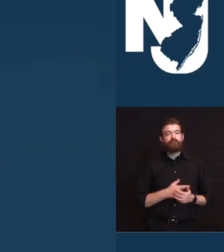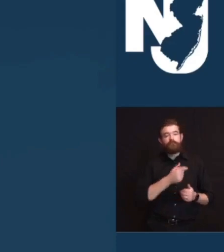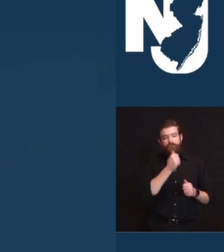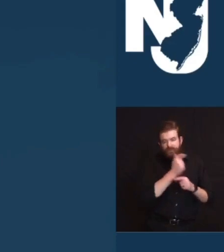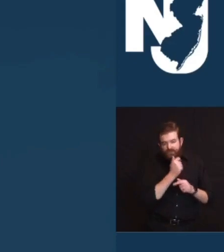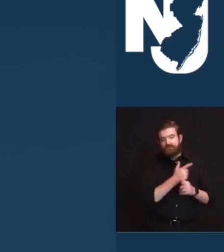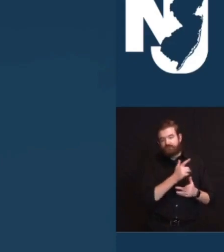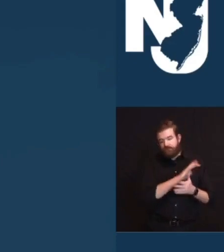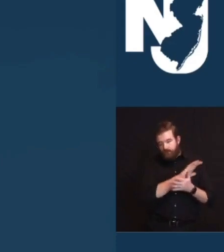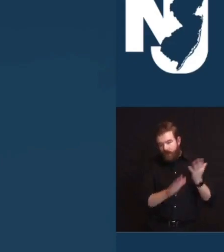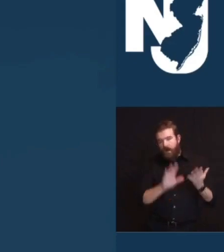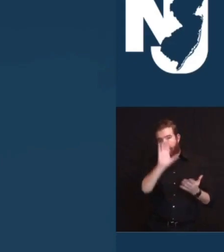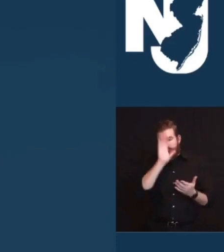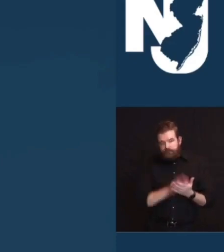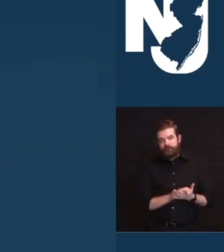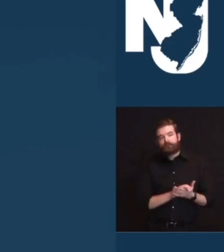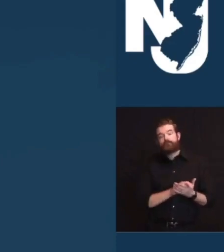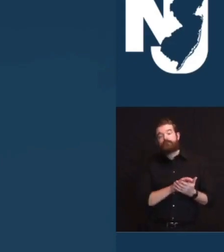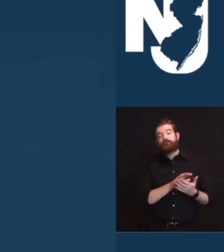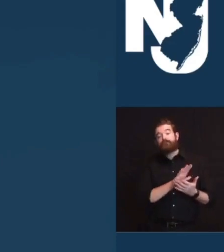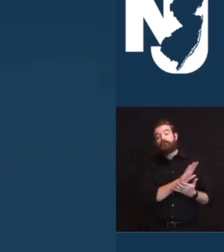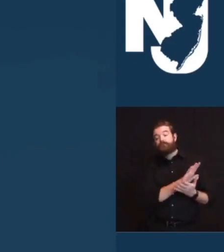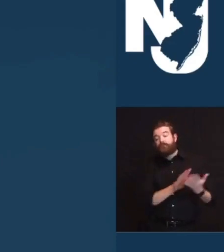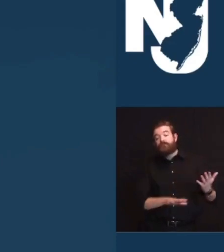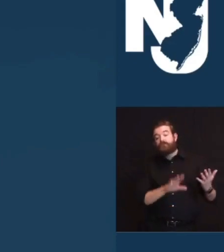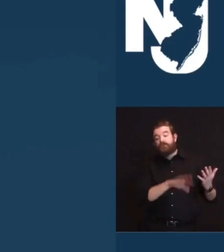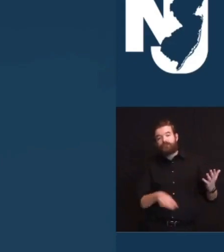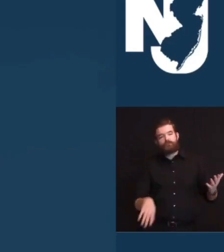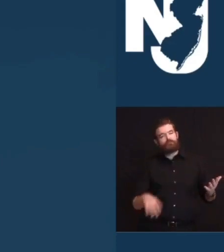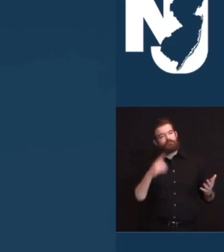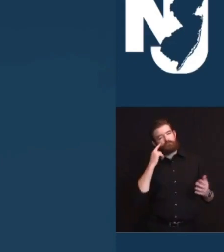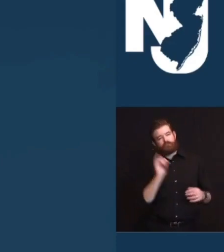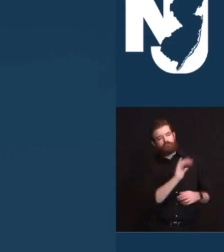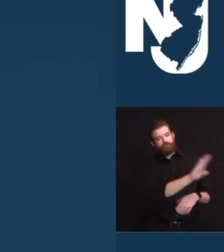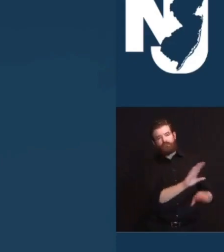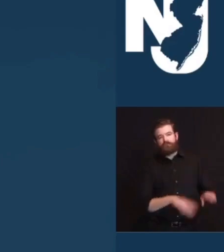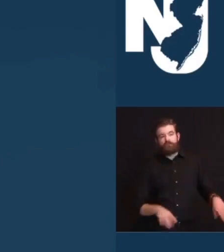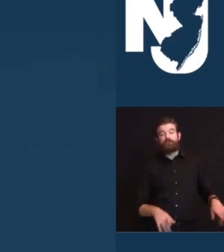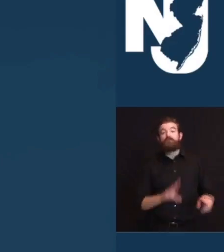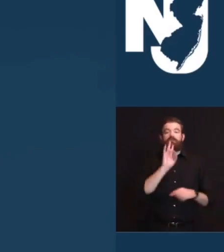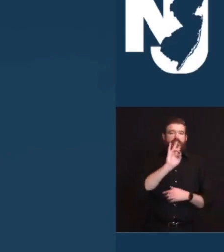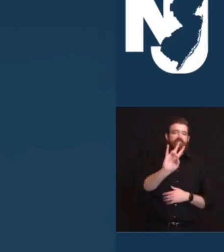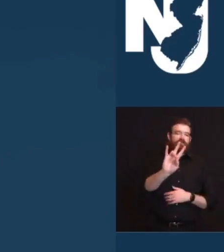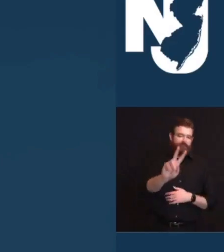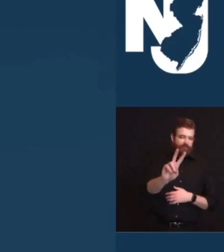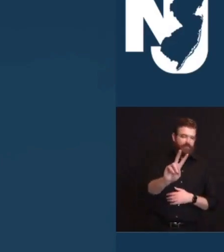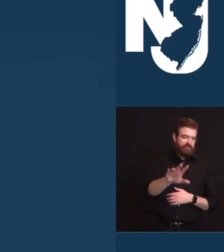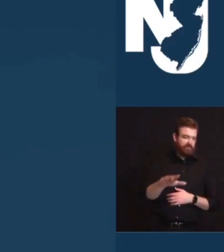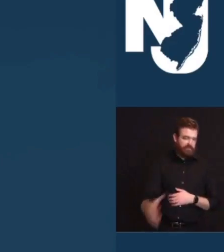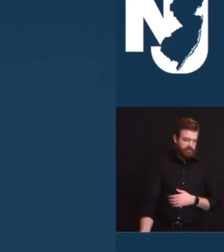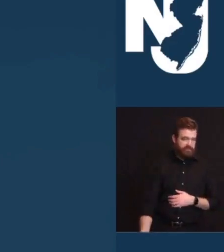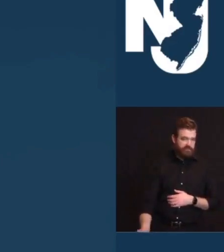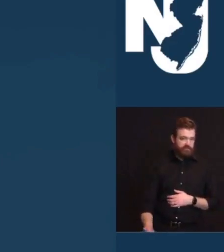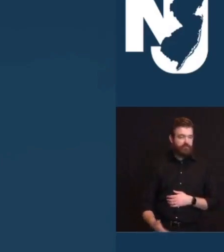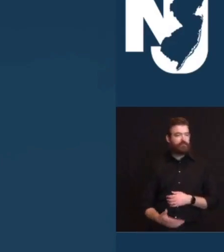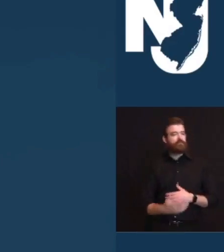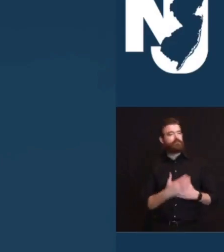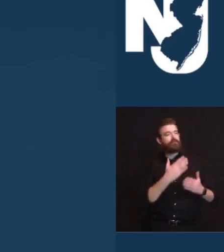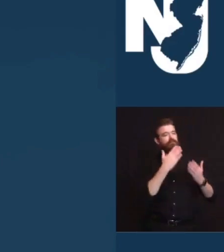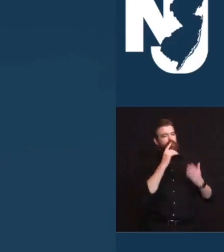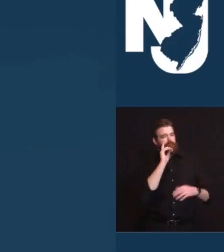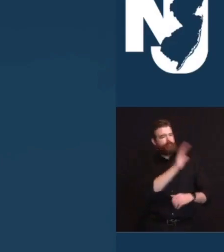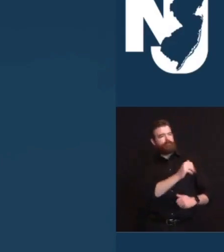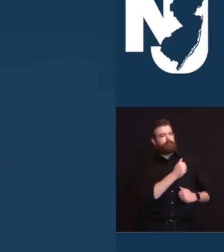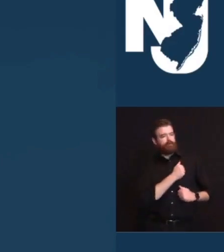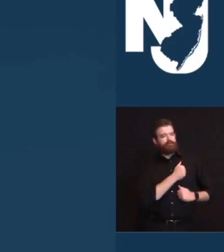own. And John was 72 years old. We thank John for his service to our nation. May God bless his memory